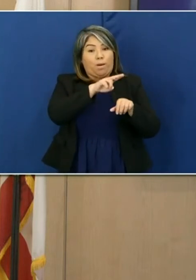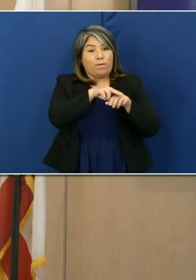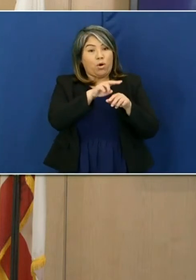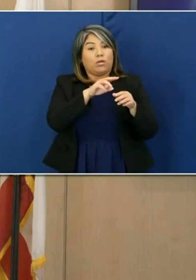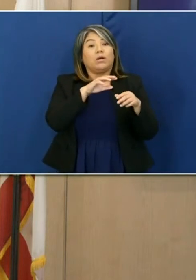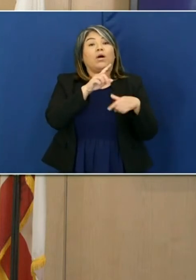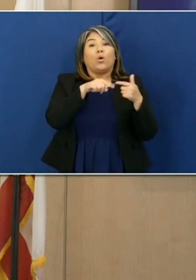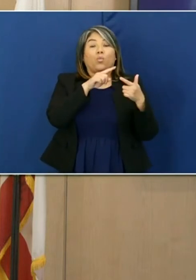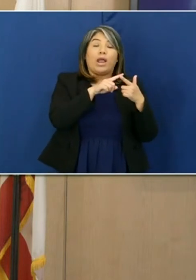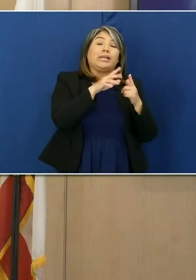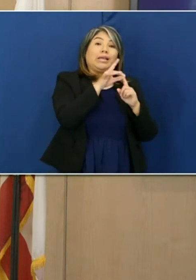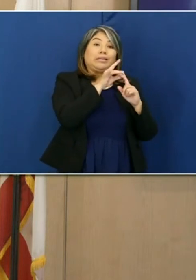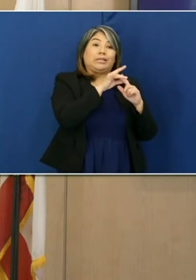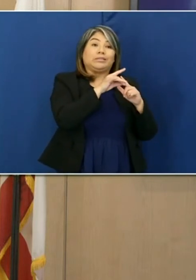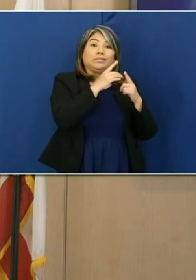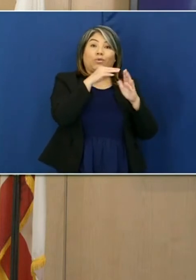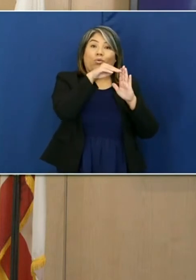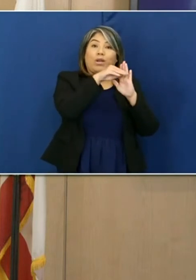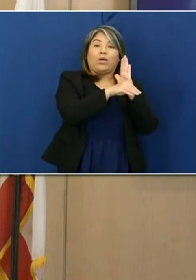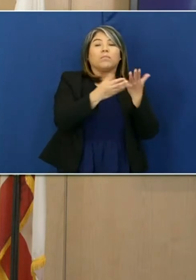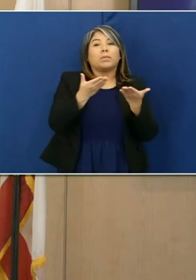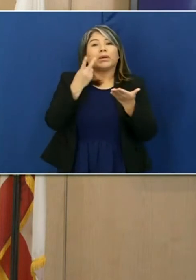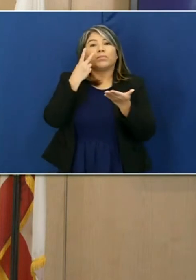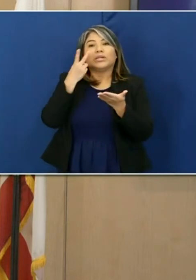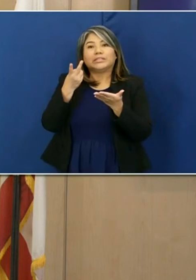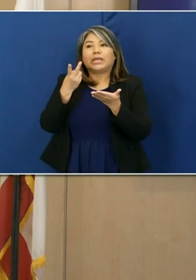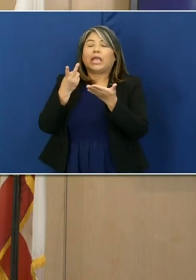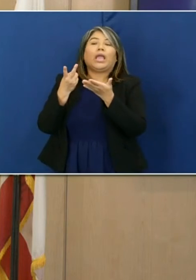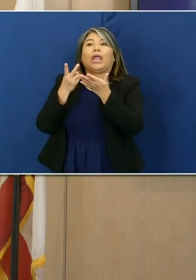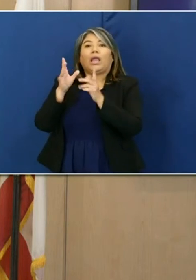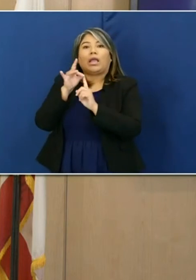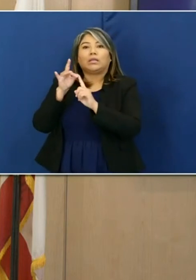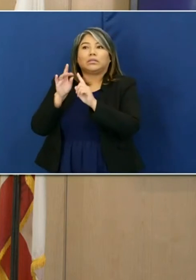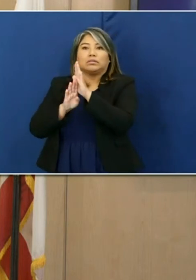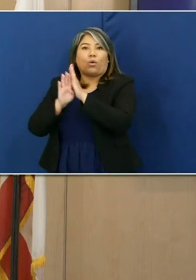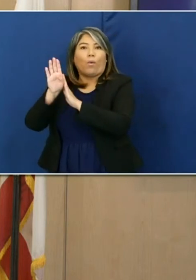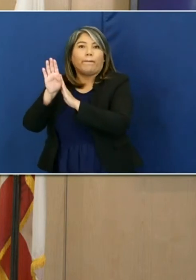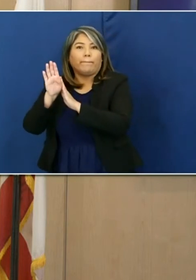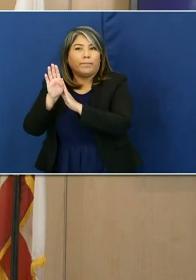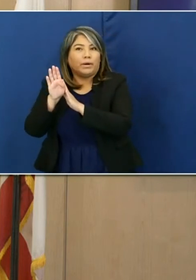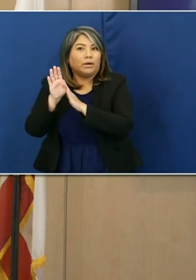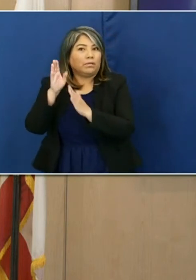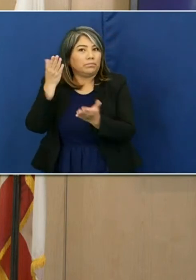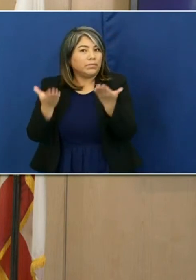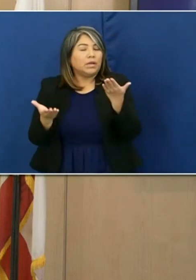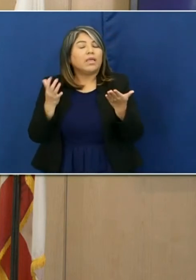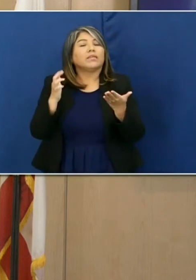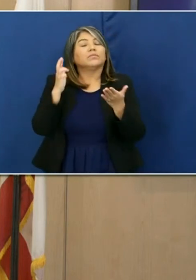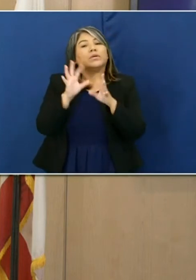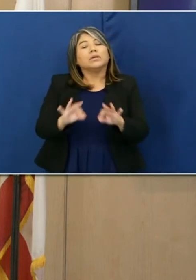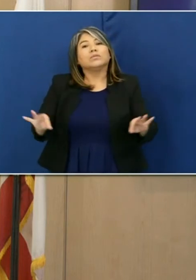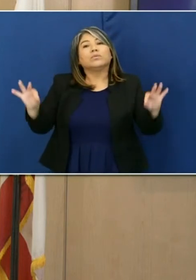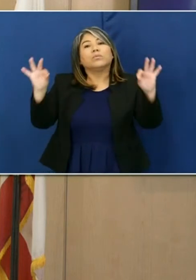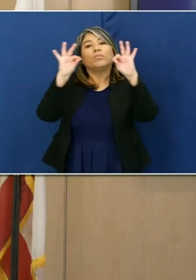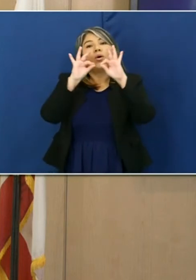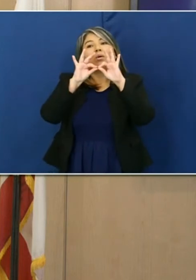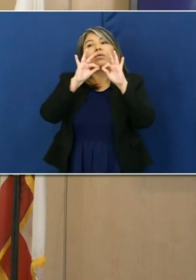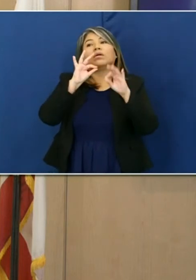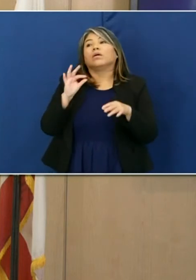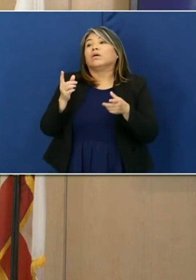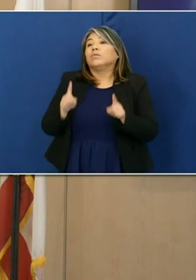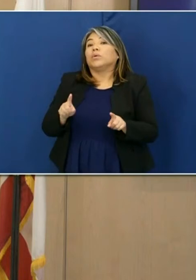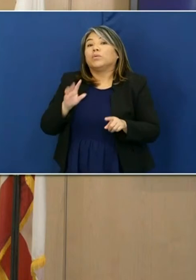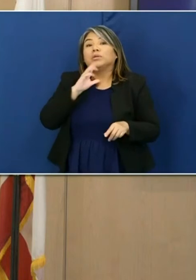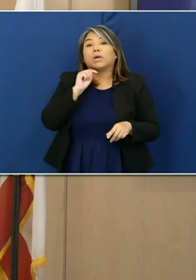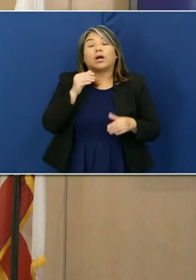go down, we might continue to see cases continue to go up. So that's why it's so important that when we're talking about